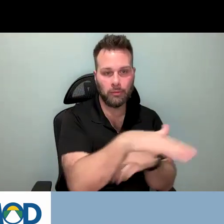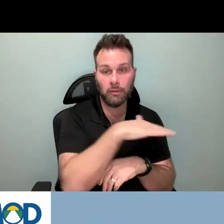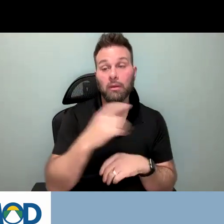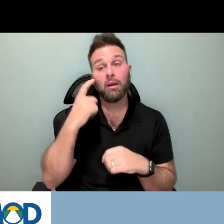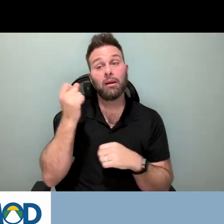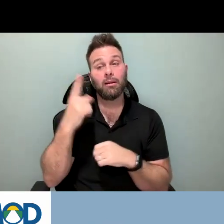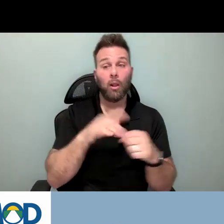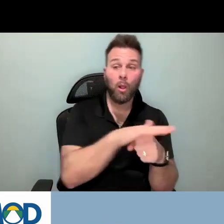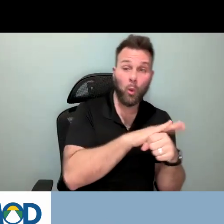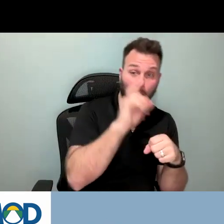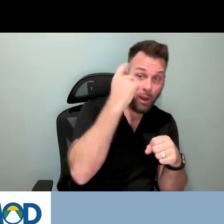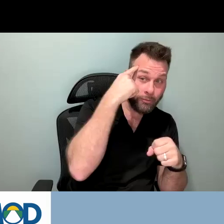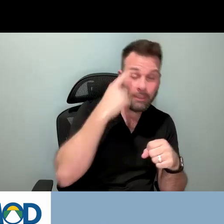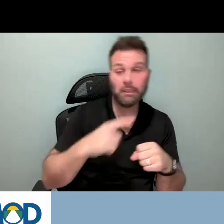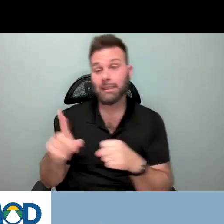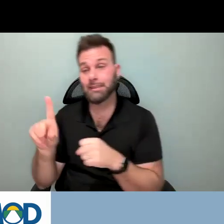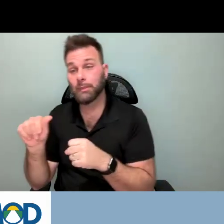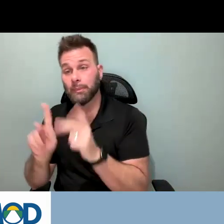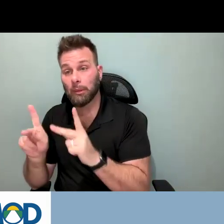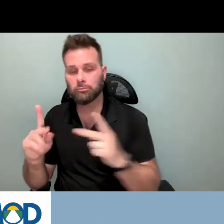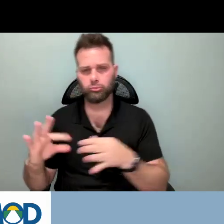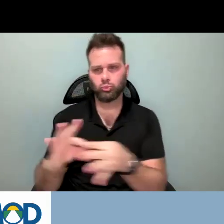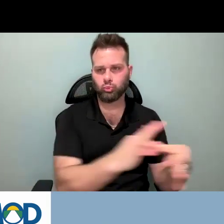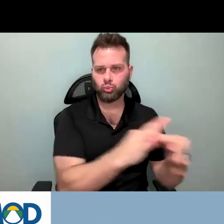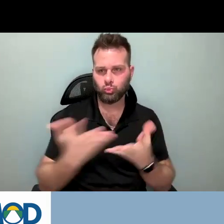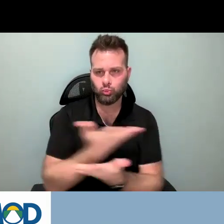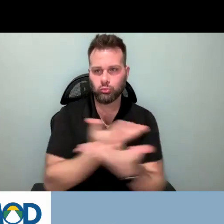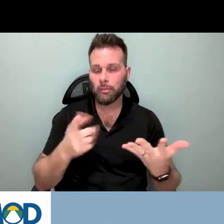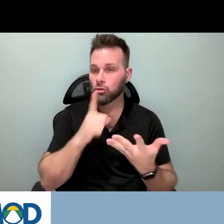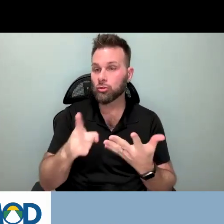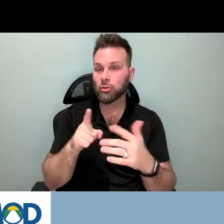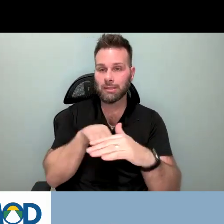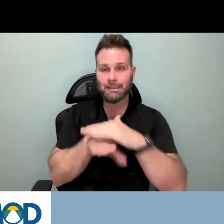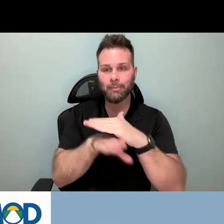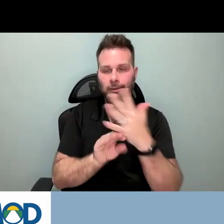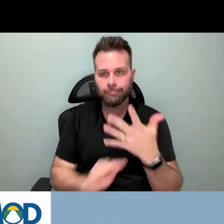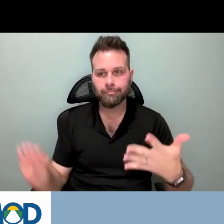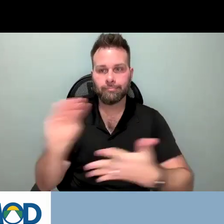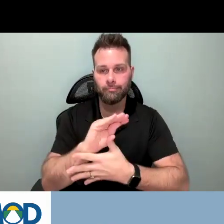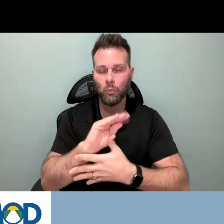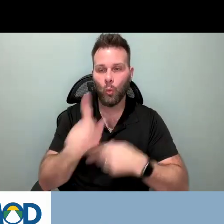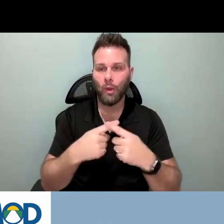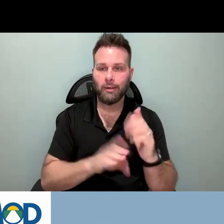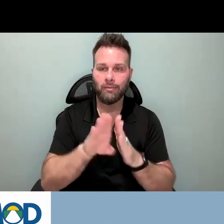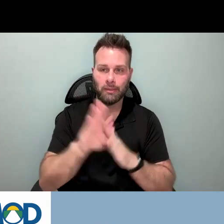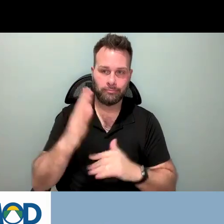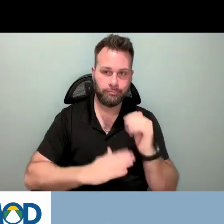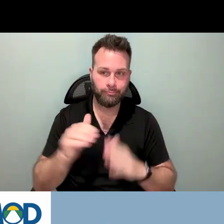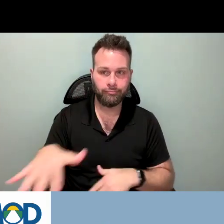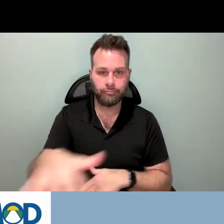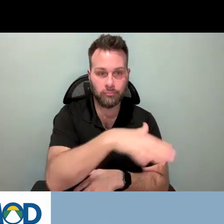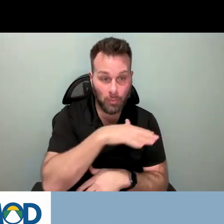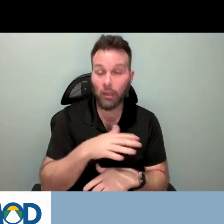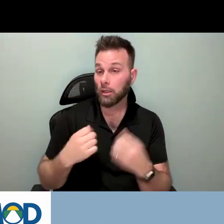and the disability community, ensuring that accessibility remains at the forefront of municipal development. With support